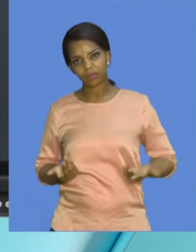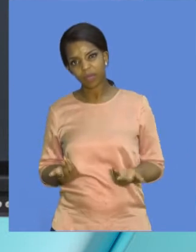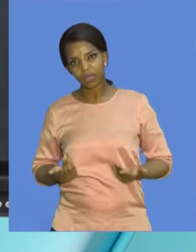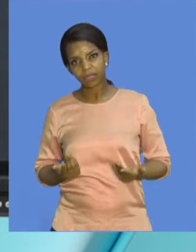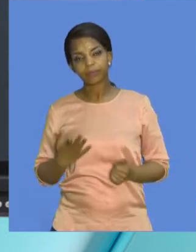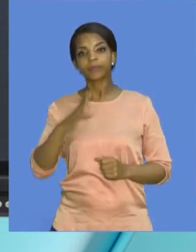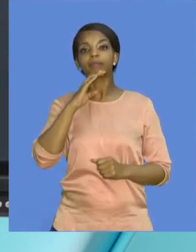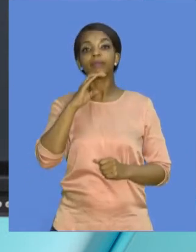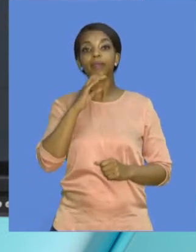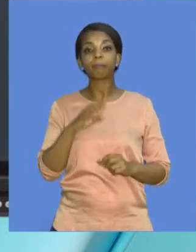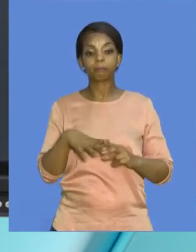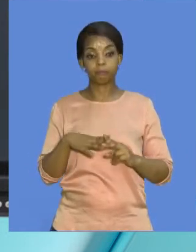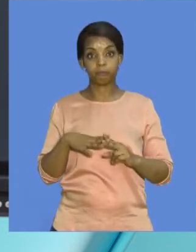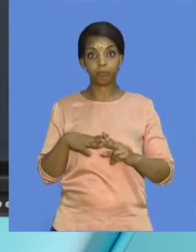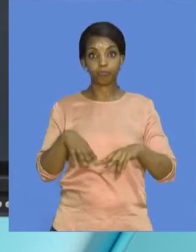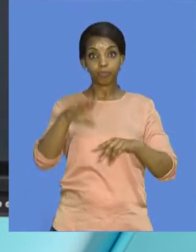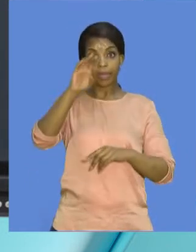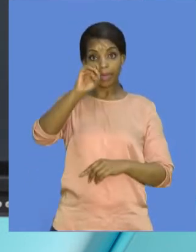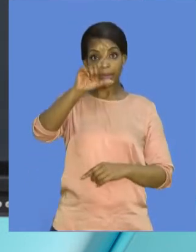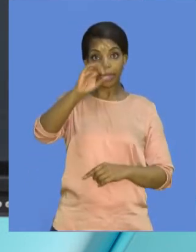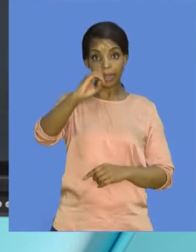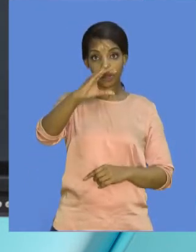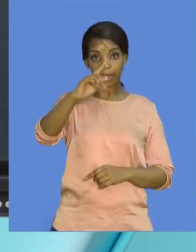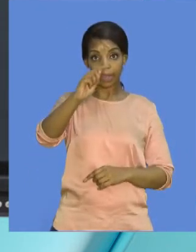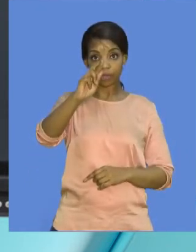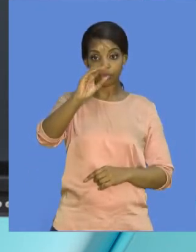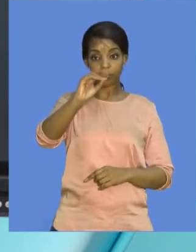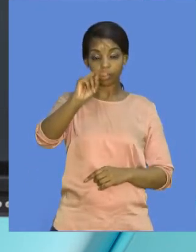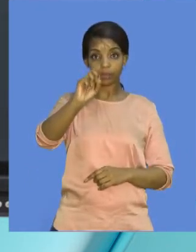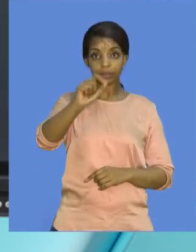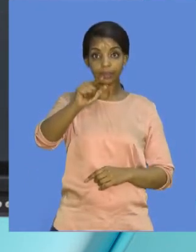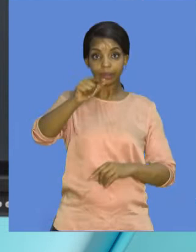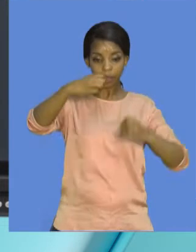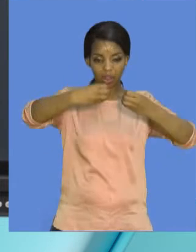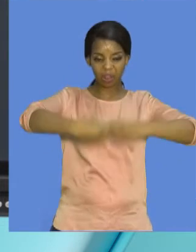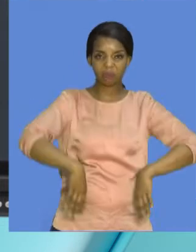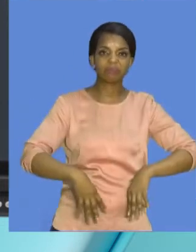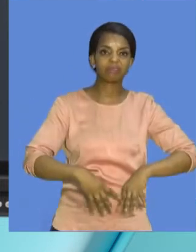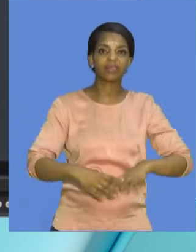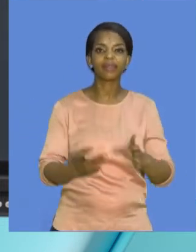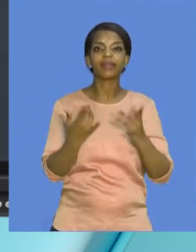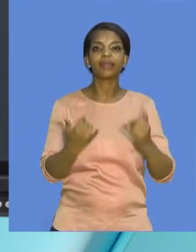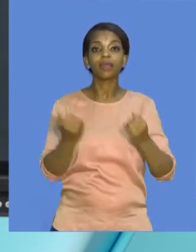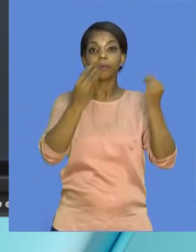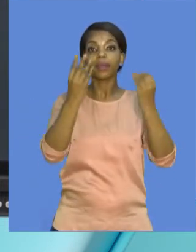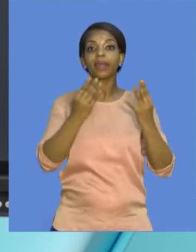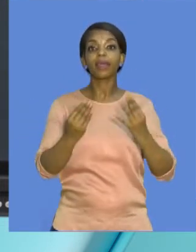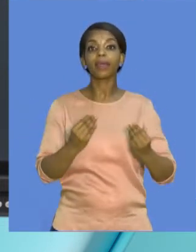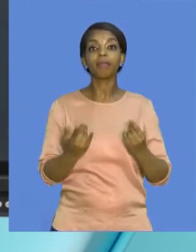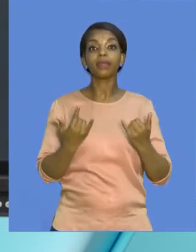the electrons have been lost, meaning by implication that the number of positive charge now is